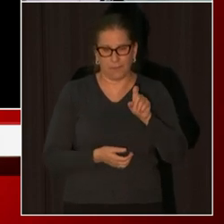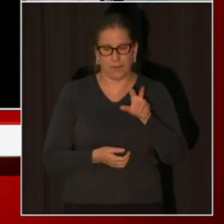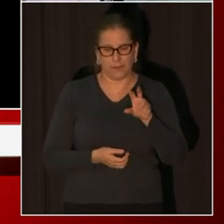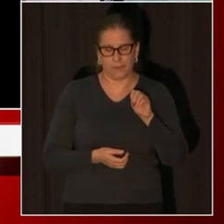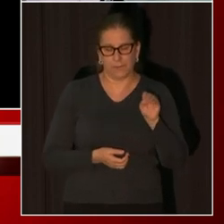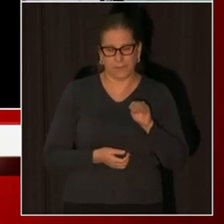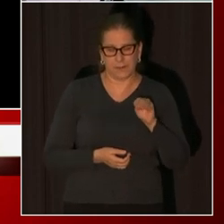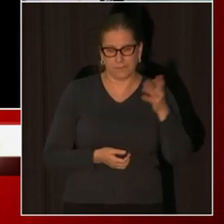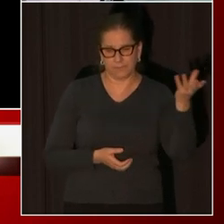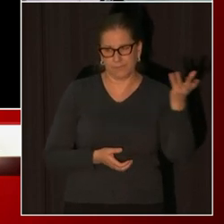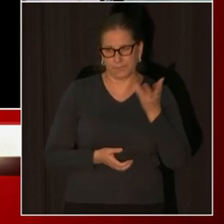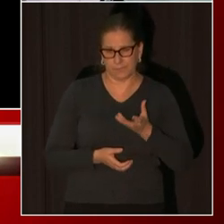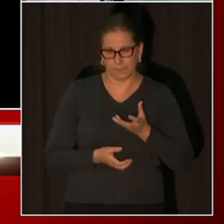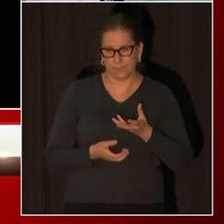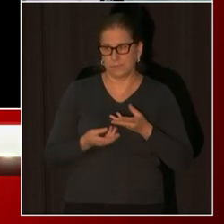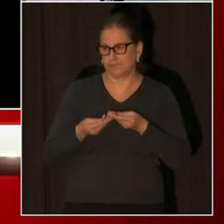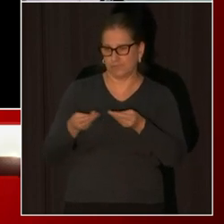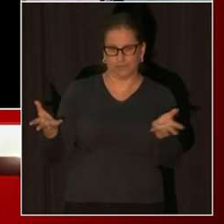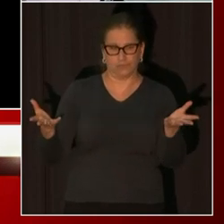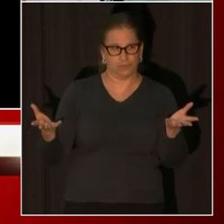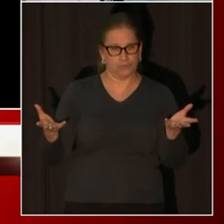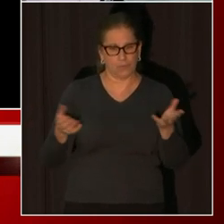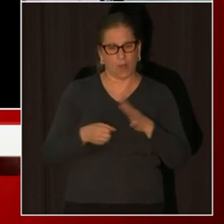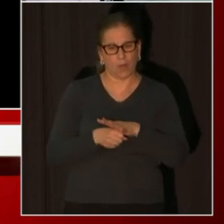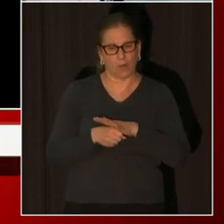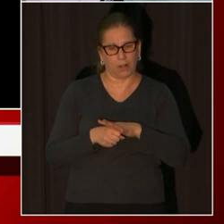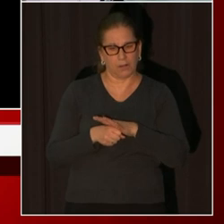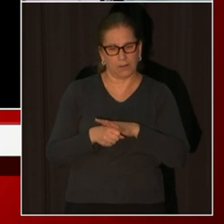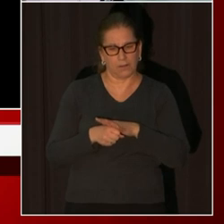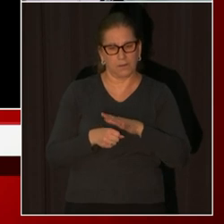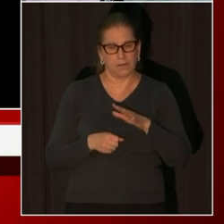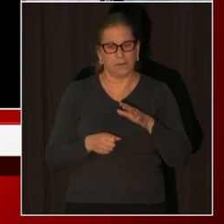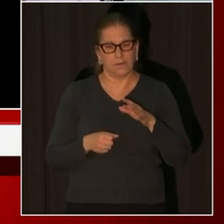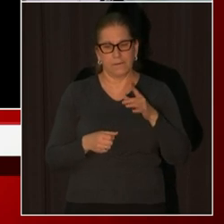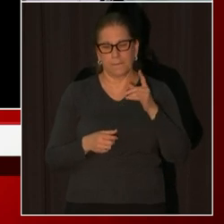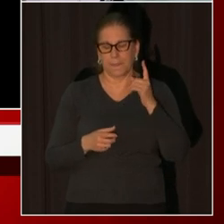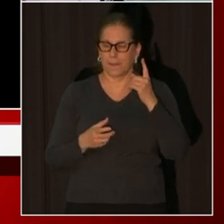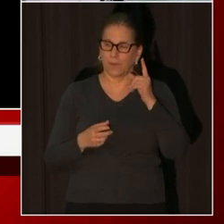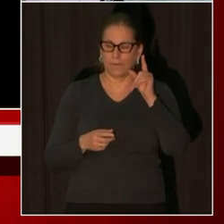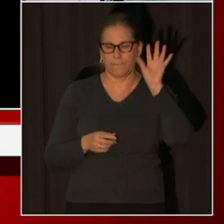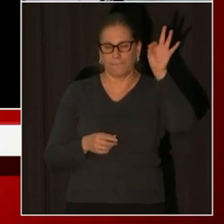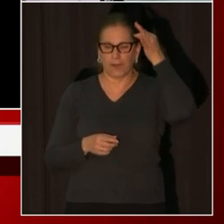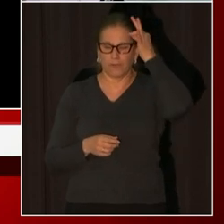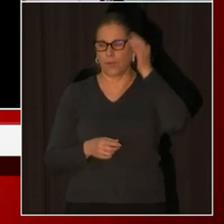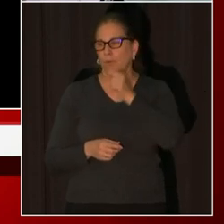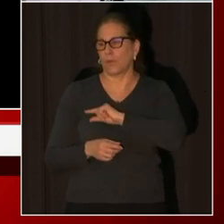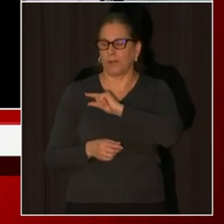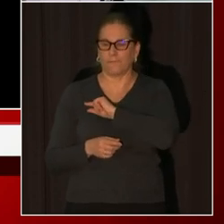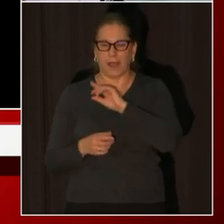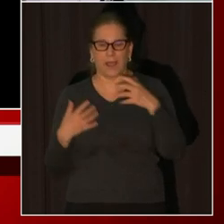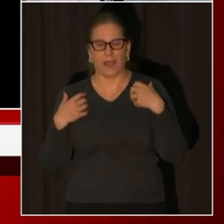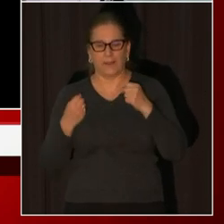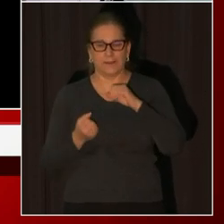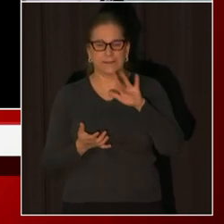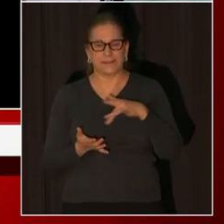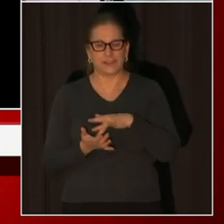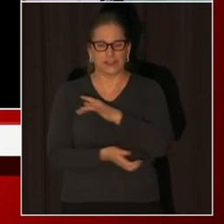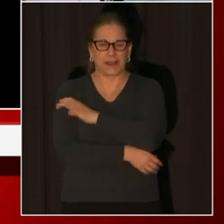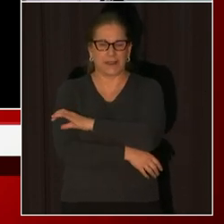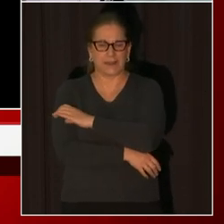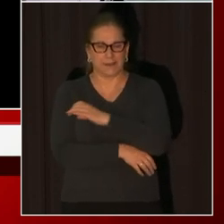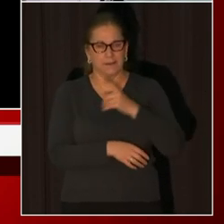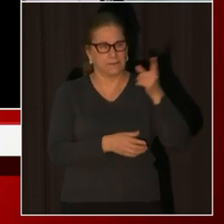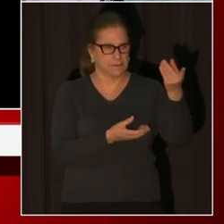locally federally qualified health centers and clinics. $13 million in district assistance to increase